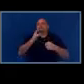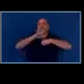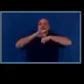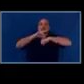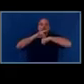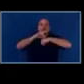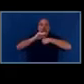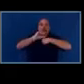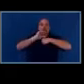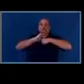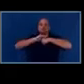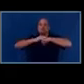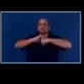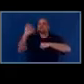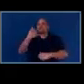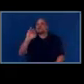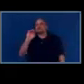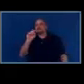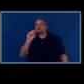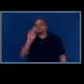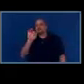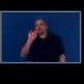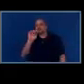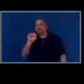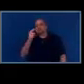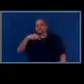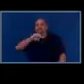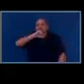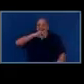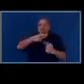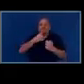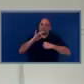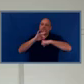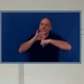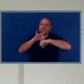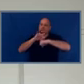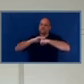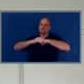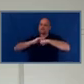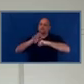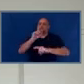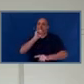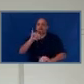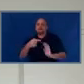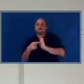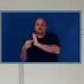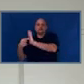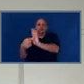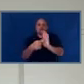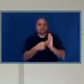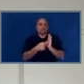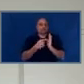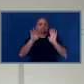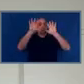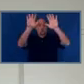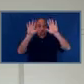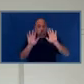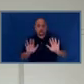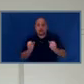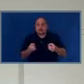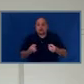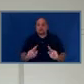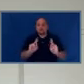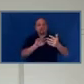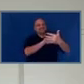in the same way that meteorites are. And so it really offers an unprecedented opportunity to study material